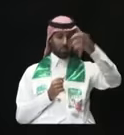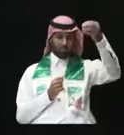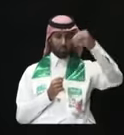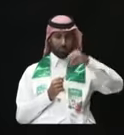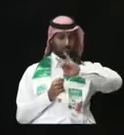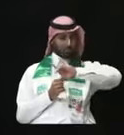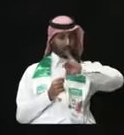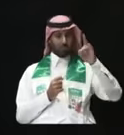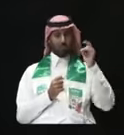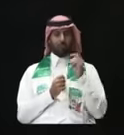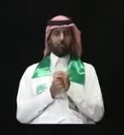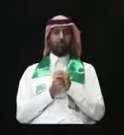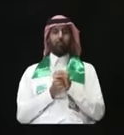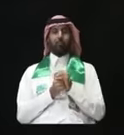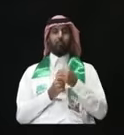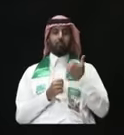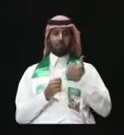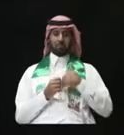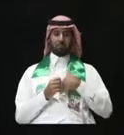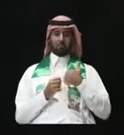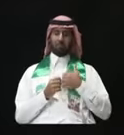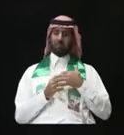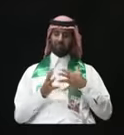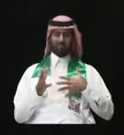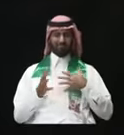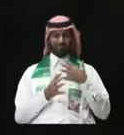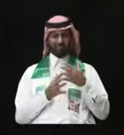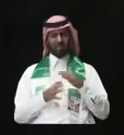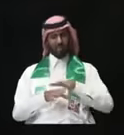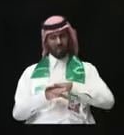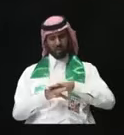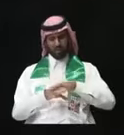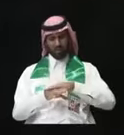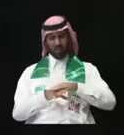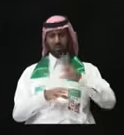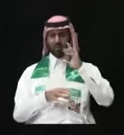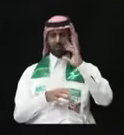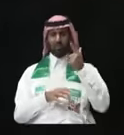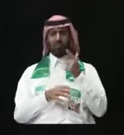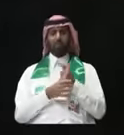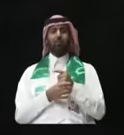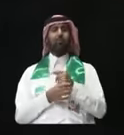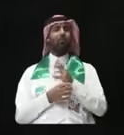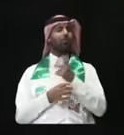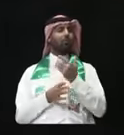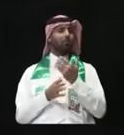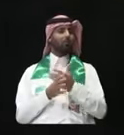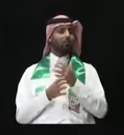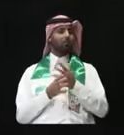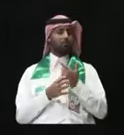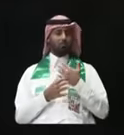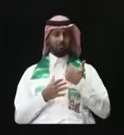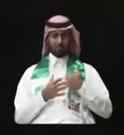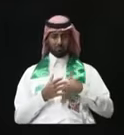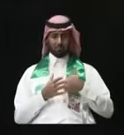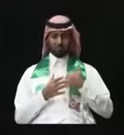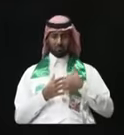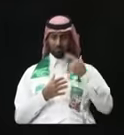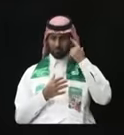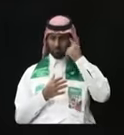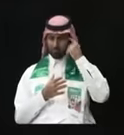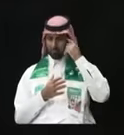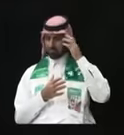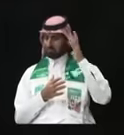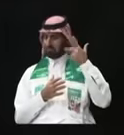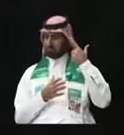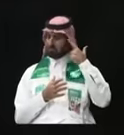I loved. You can say. Never use an ing with them. Why? Because these are things that are happening. Whether in your